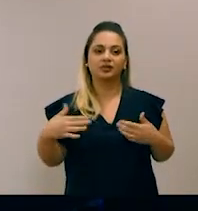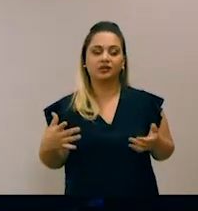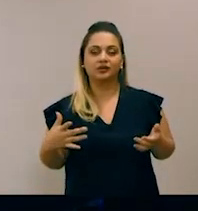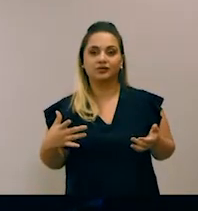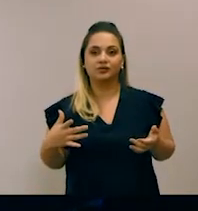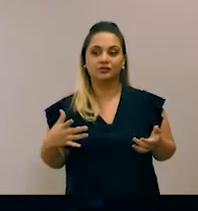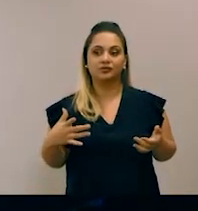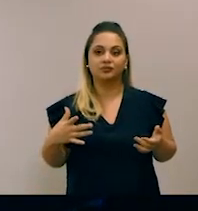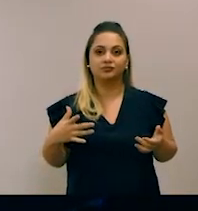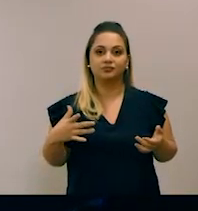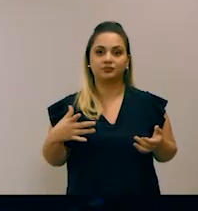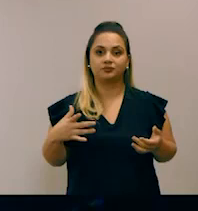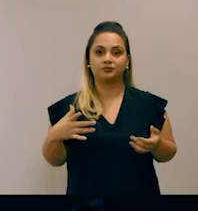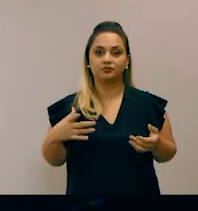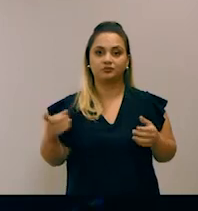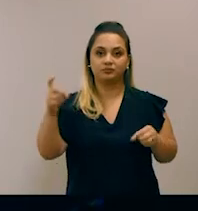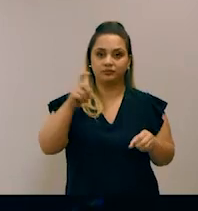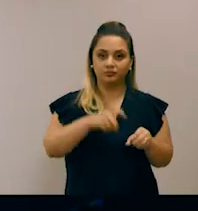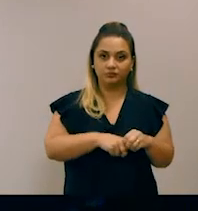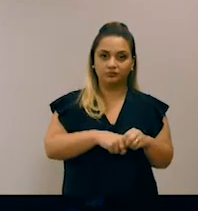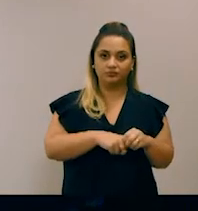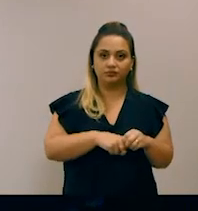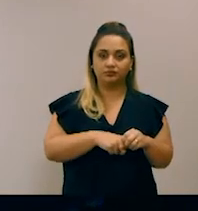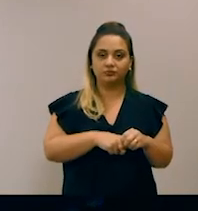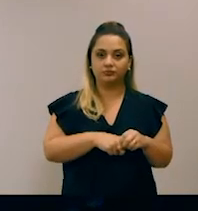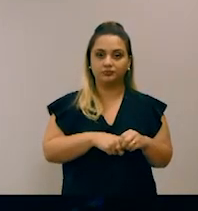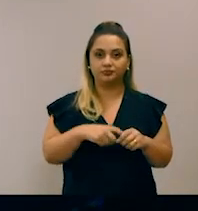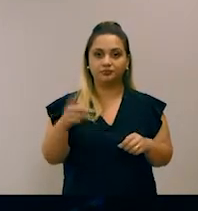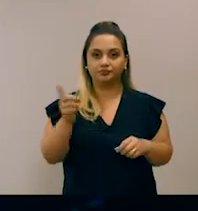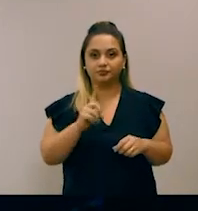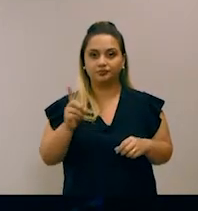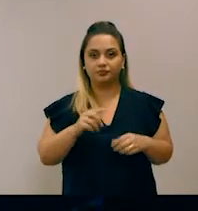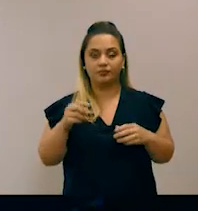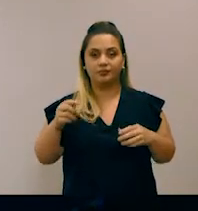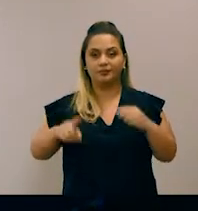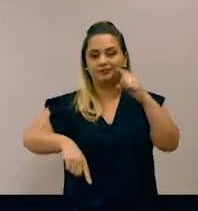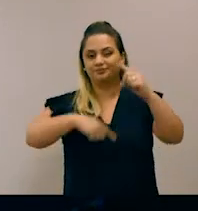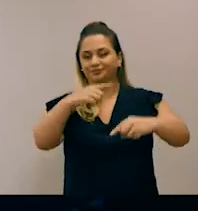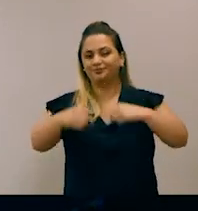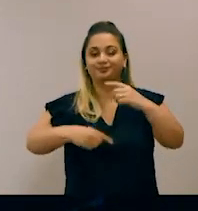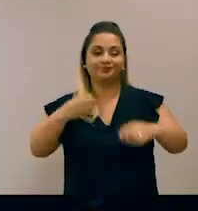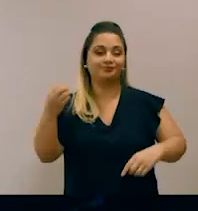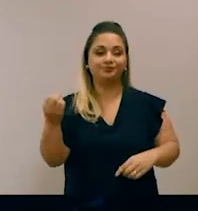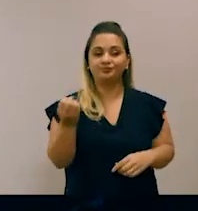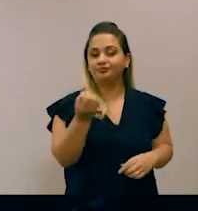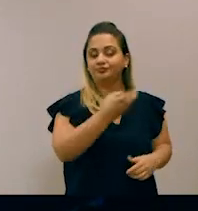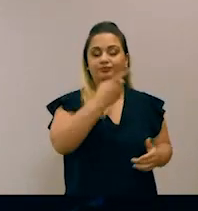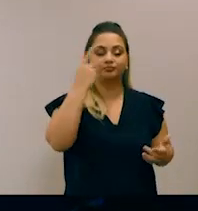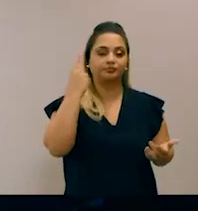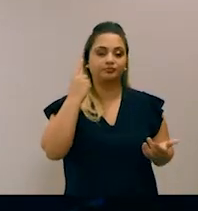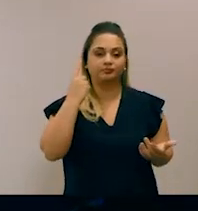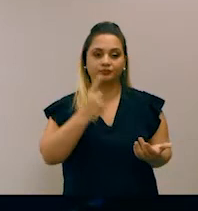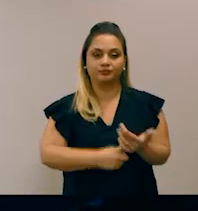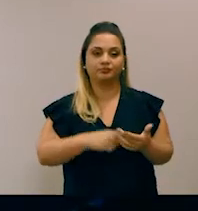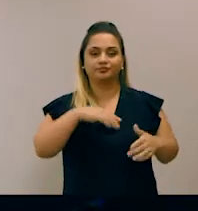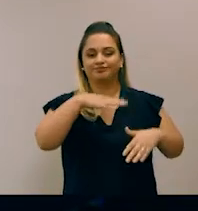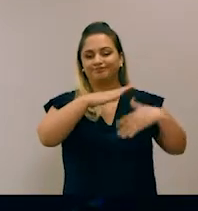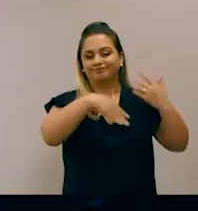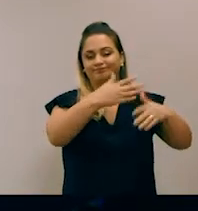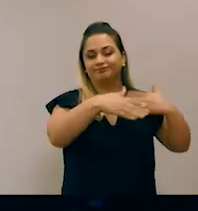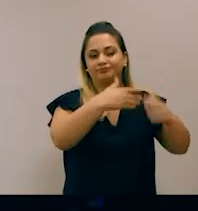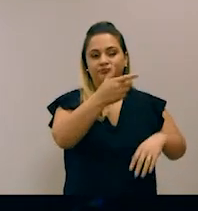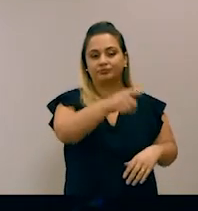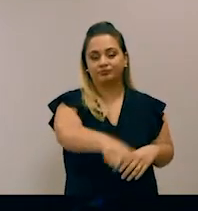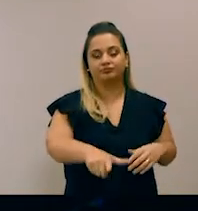and correcting it implies on generating a new ruling in the cabinet of the